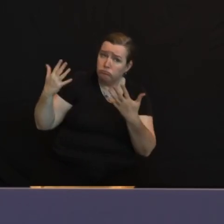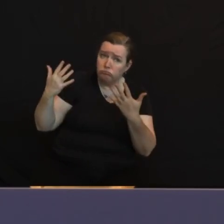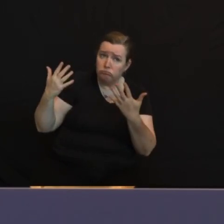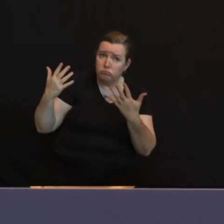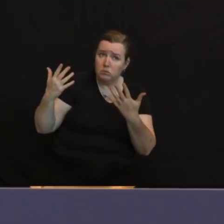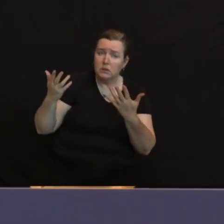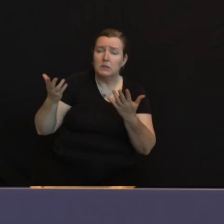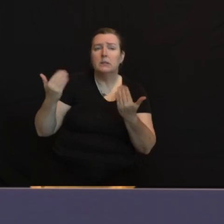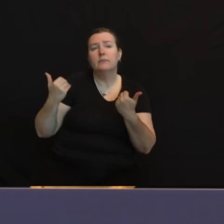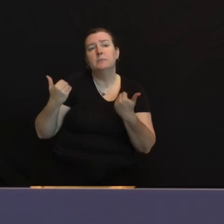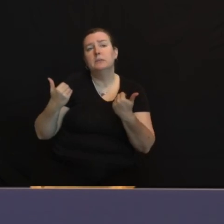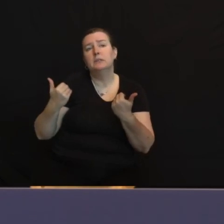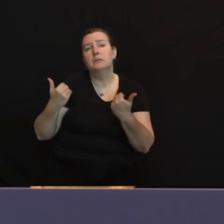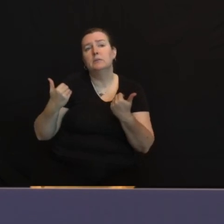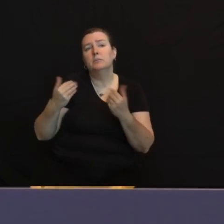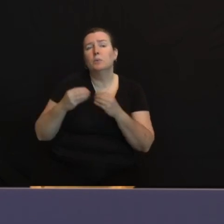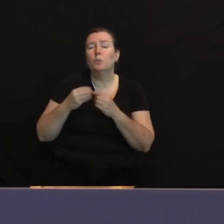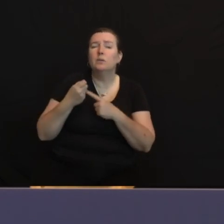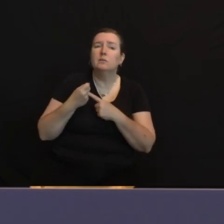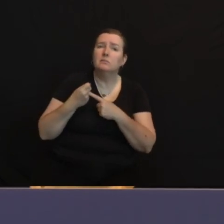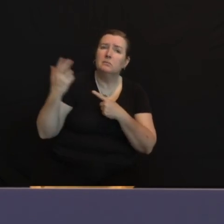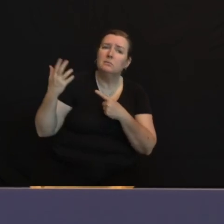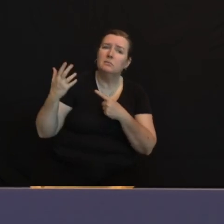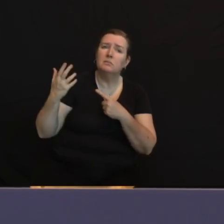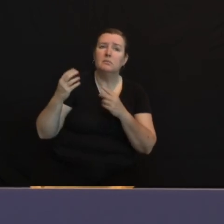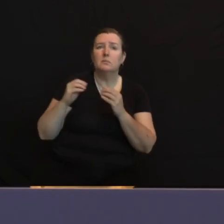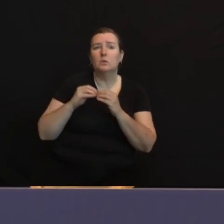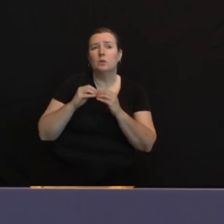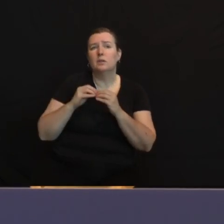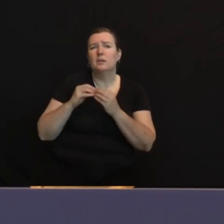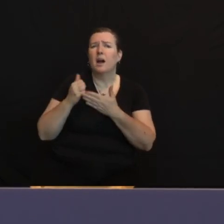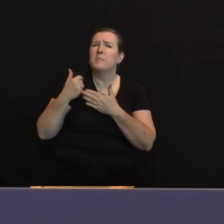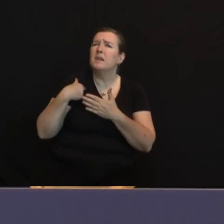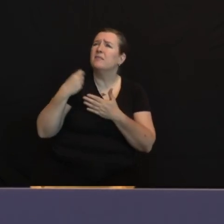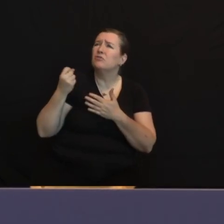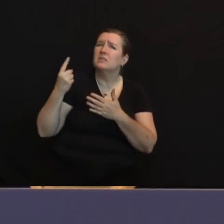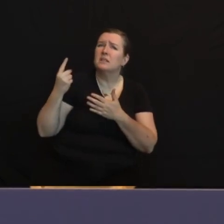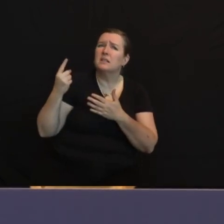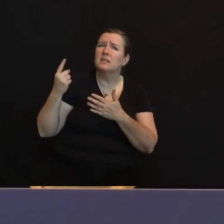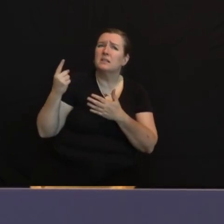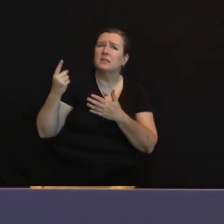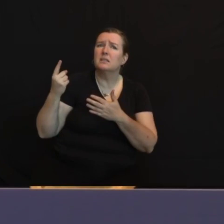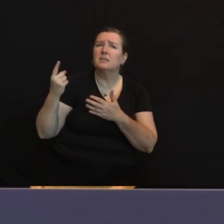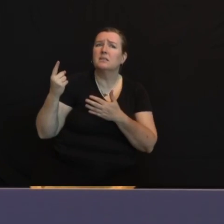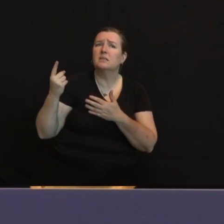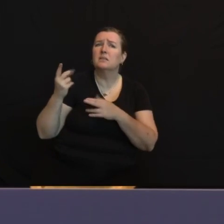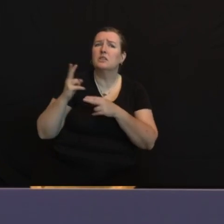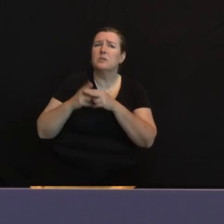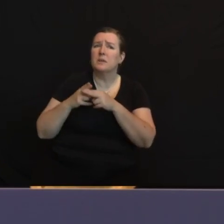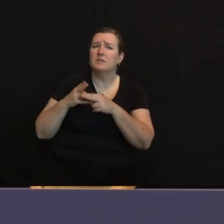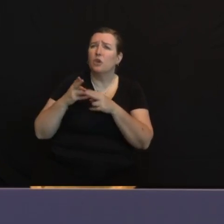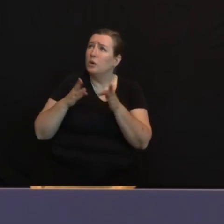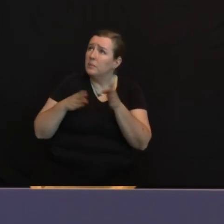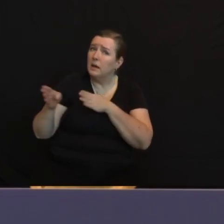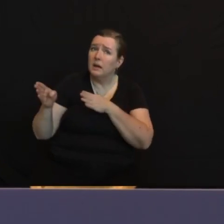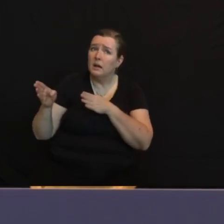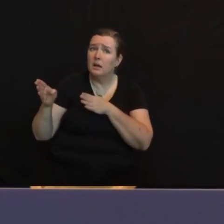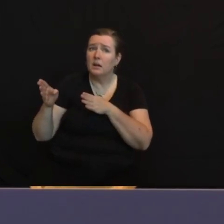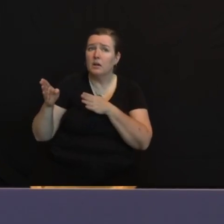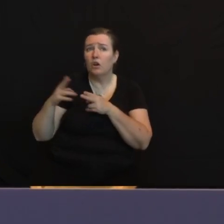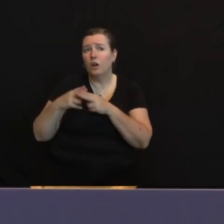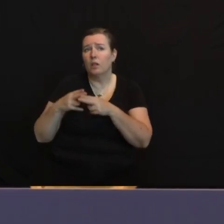more color, any more understanding of, you said you're wargaming some different ideas about